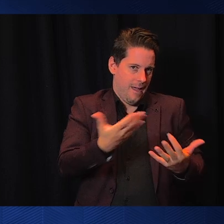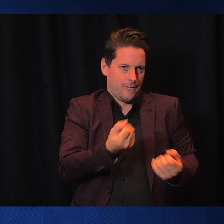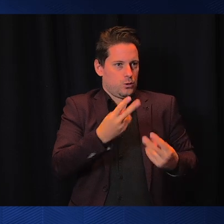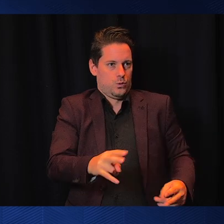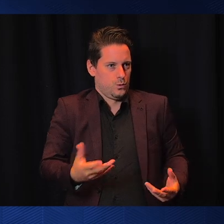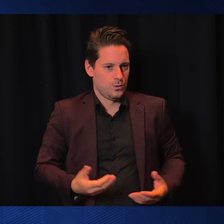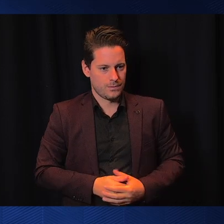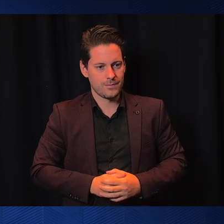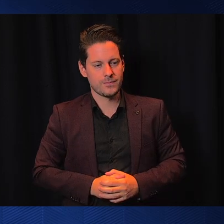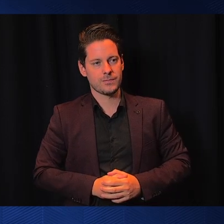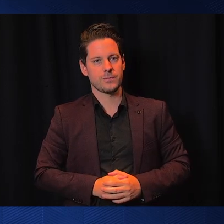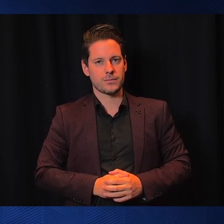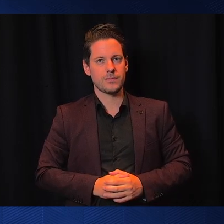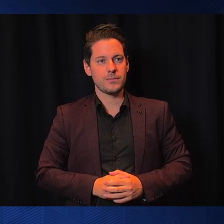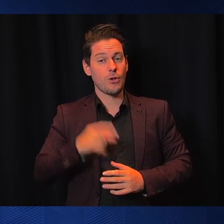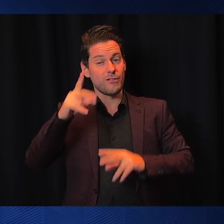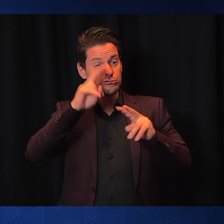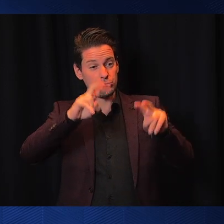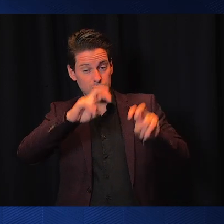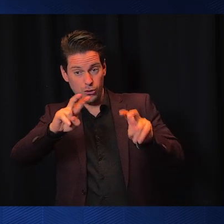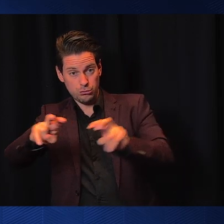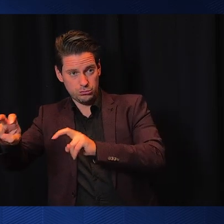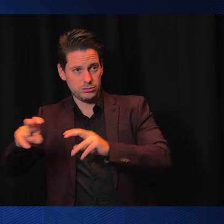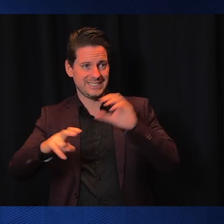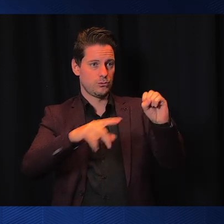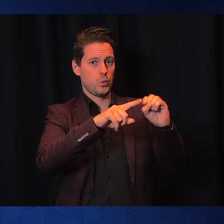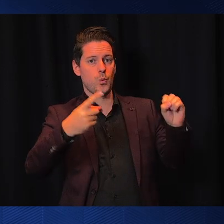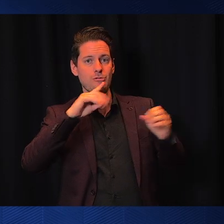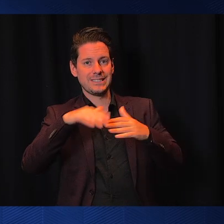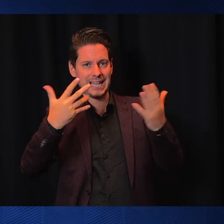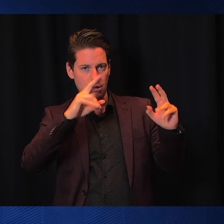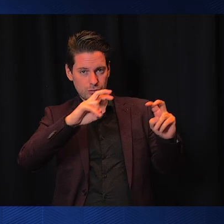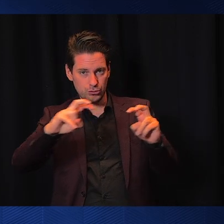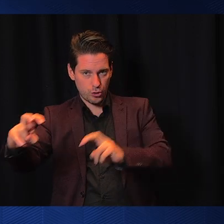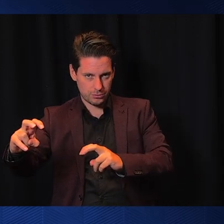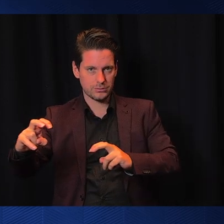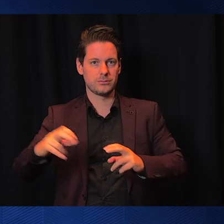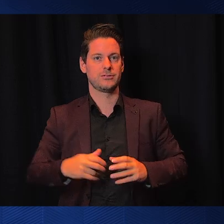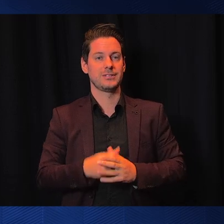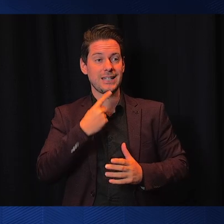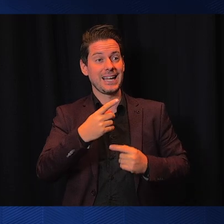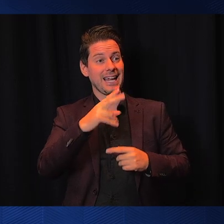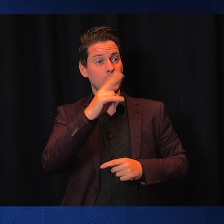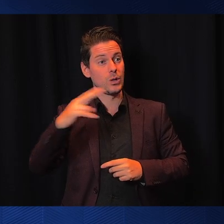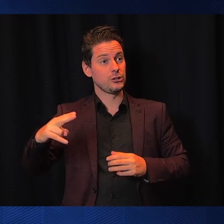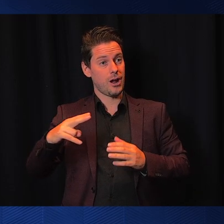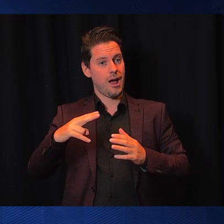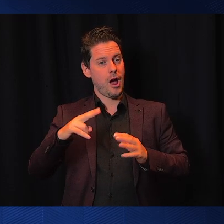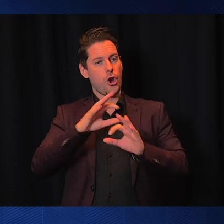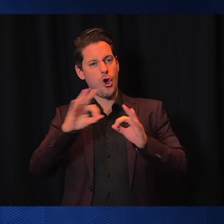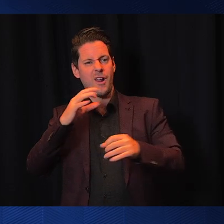the finding of the research confirmed the preoccupation that all of us share. Indonesian NGOs are concerned